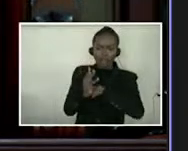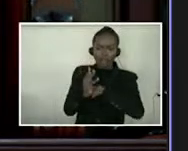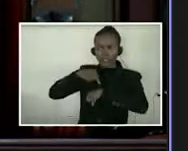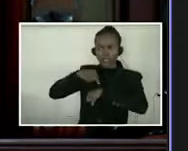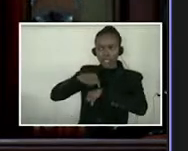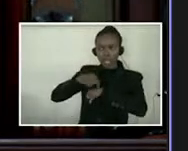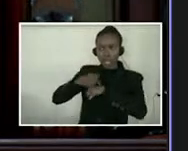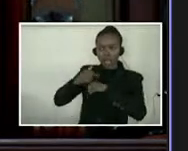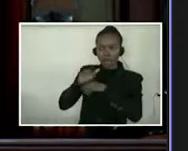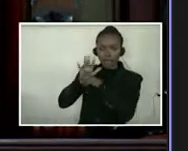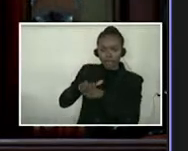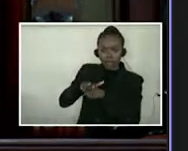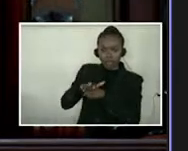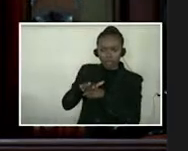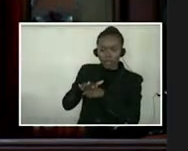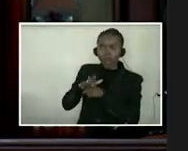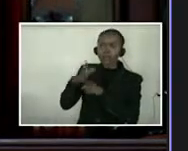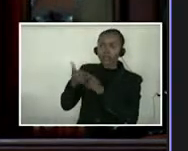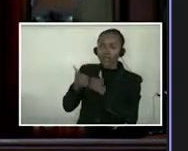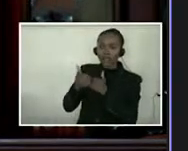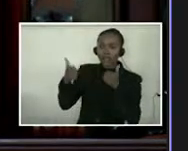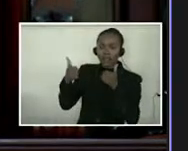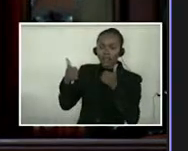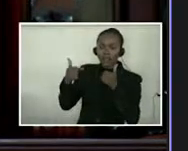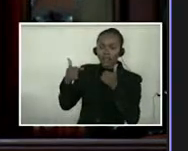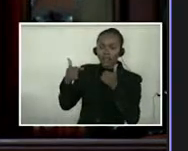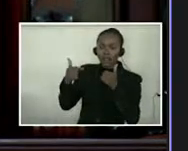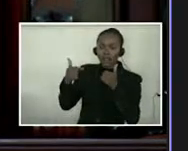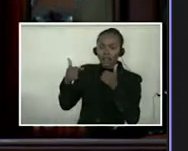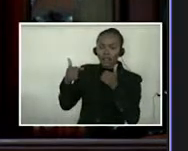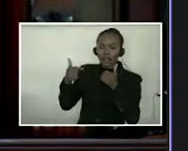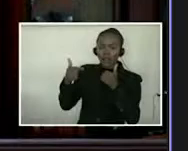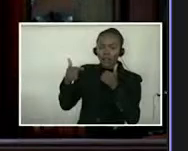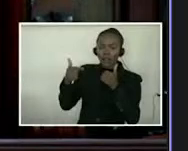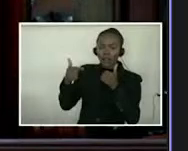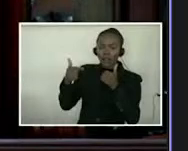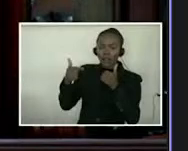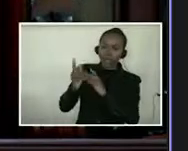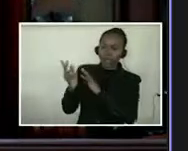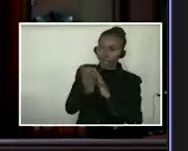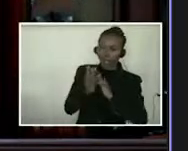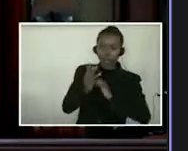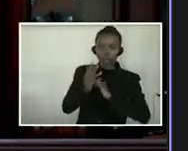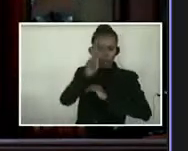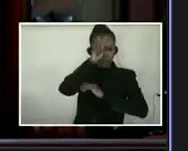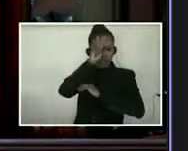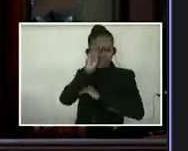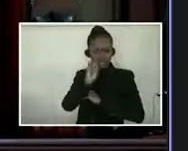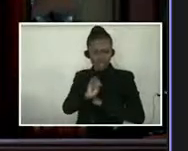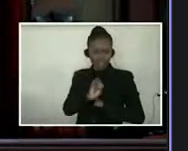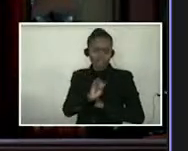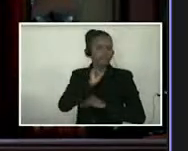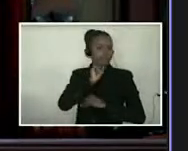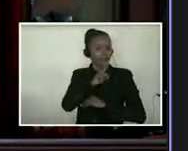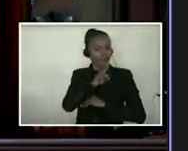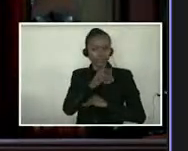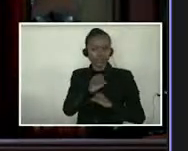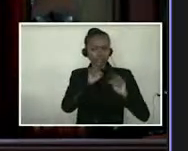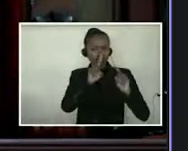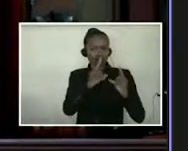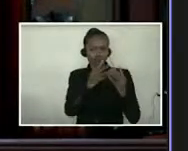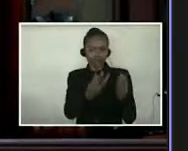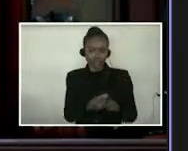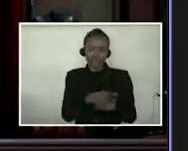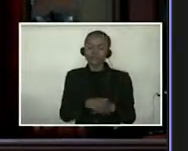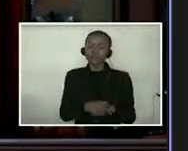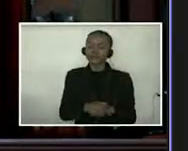but there are challenges identified in this in this sector the locating locating the sector and the archives which is